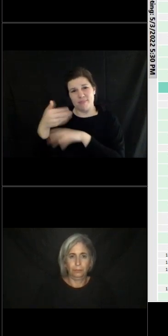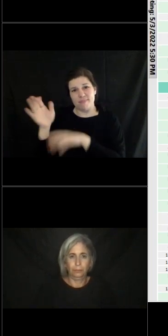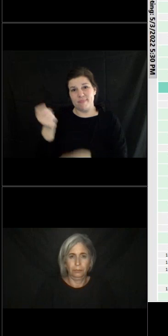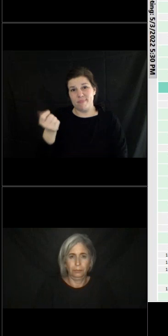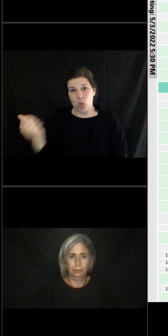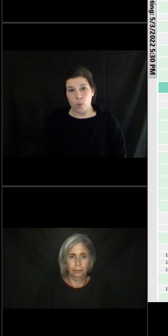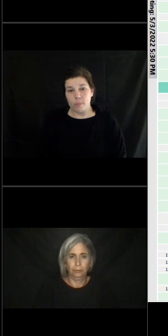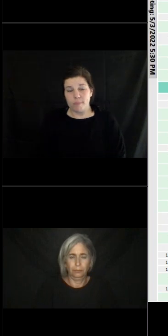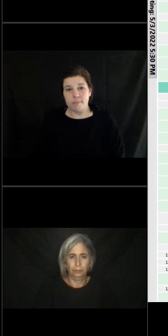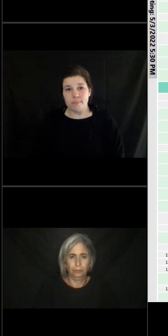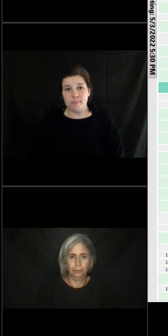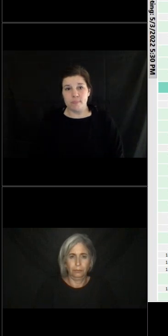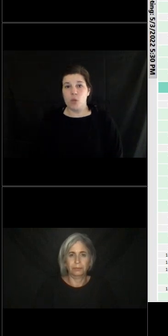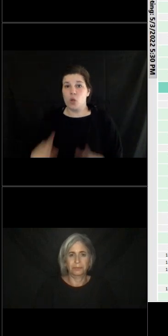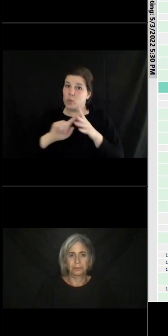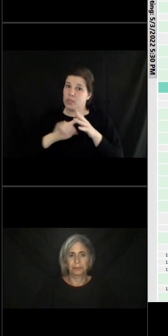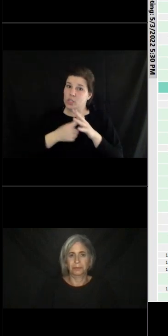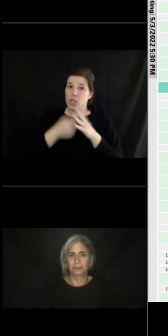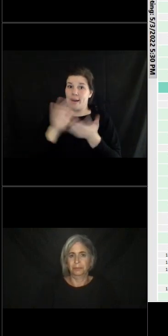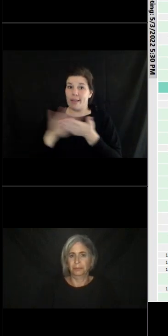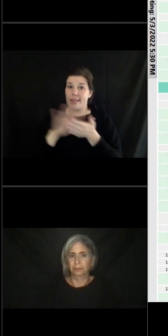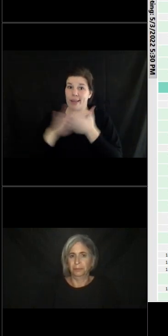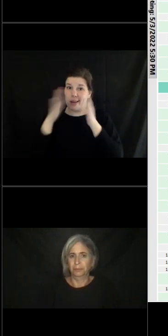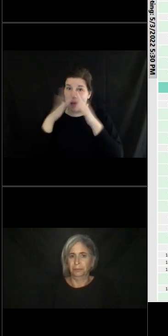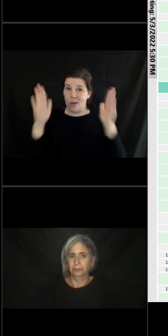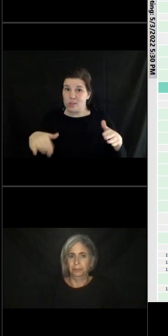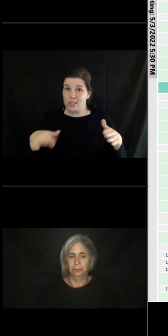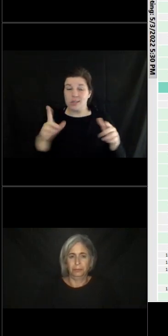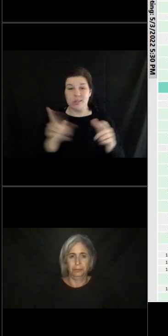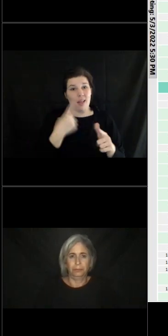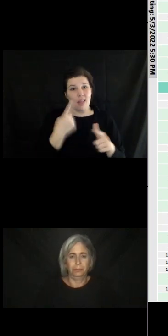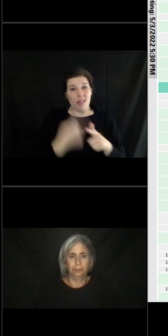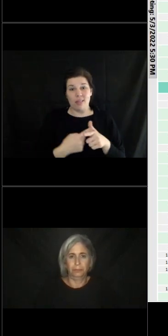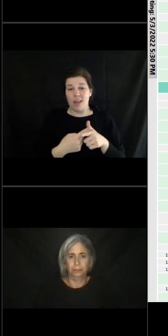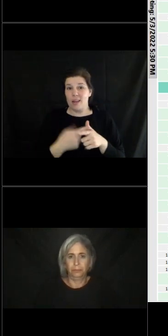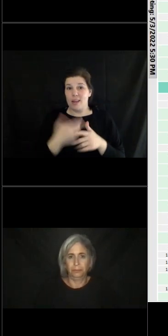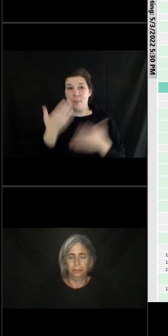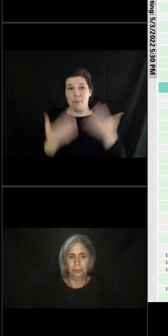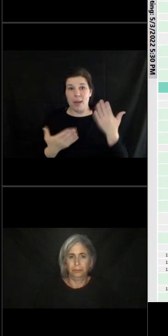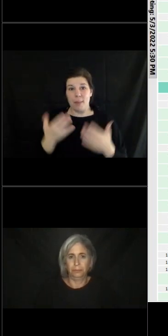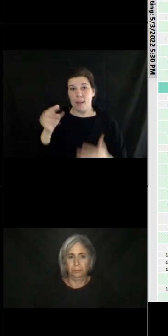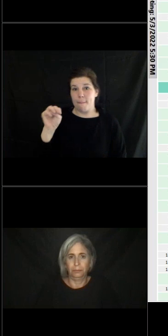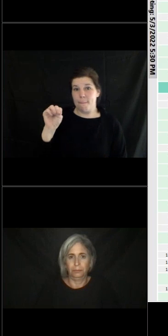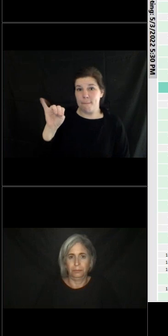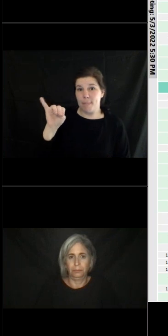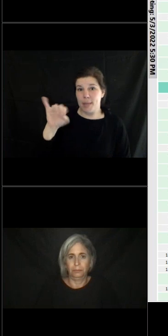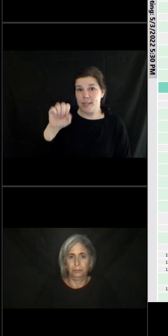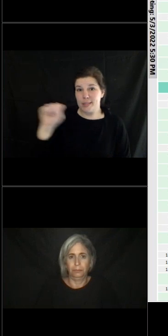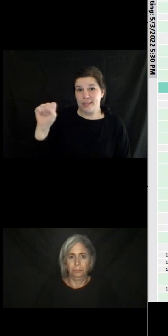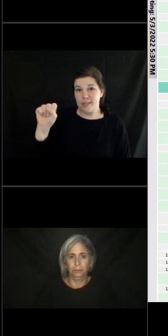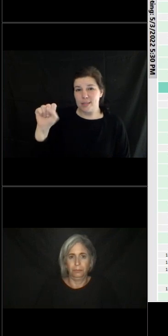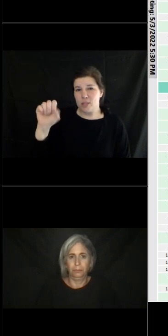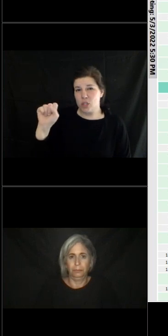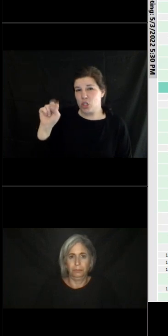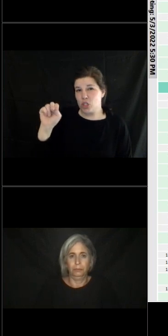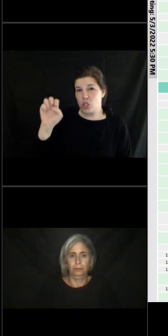We starting to clean house. We'll start with him, and then we might just work with Ms. Snow. All right, thank you.